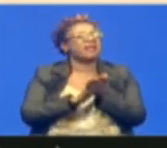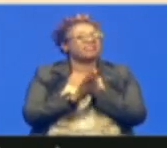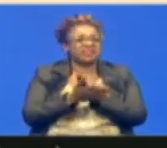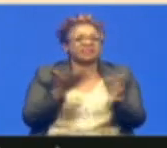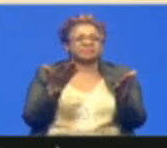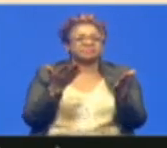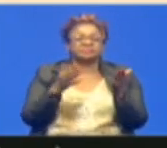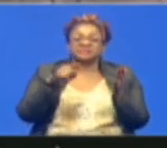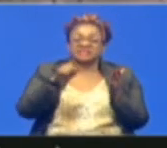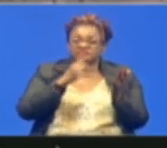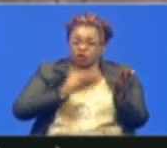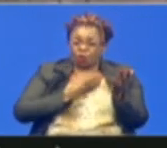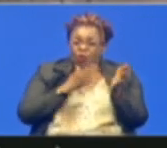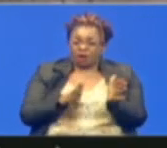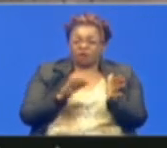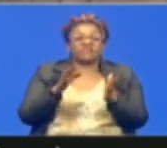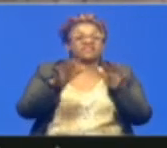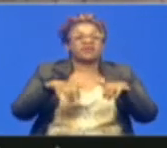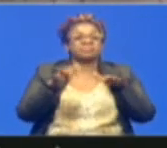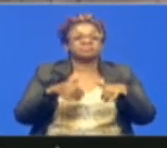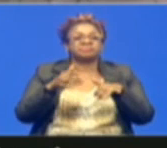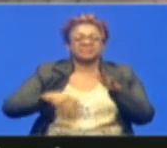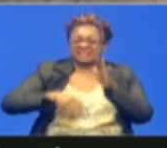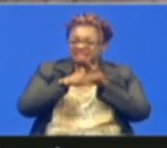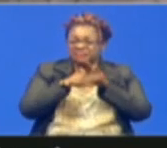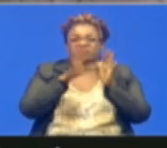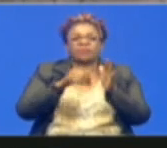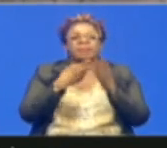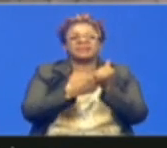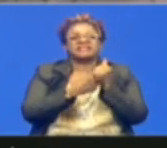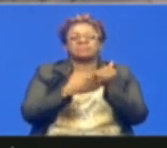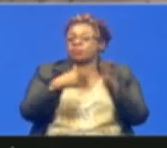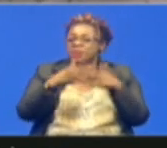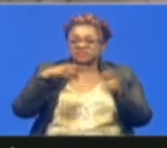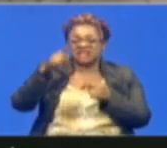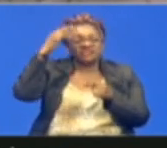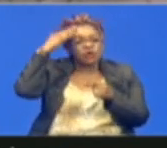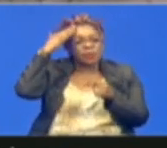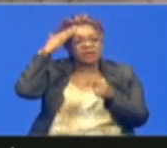an owner of the farm. They even kicked him out of a partnership without his knowledge after they were done with him.